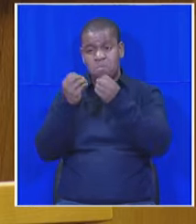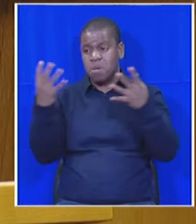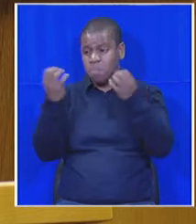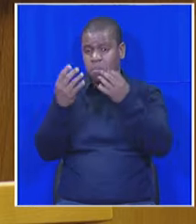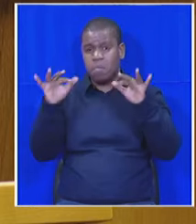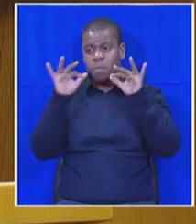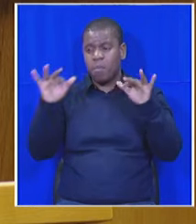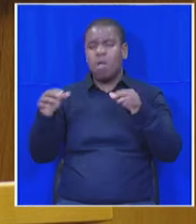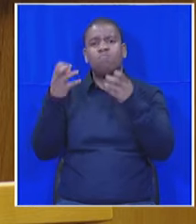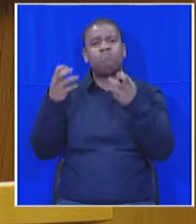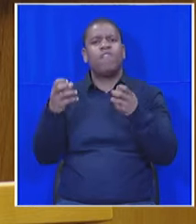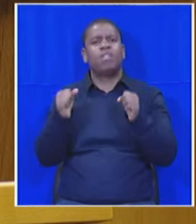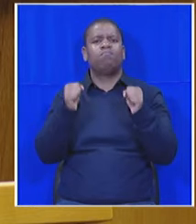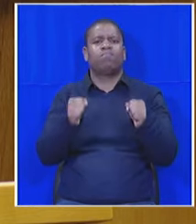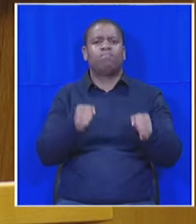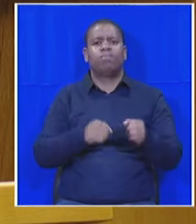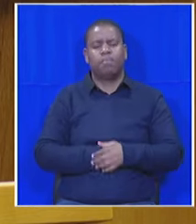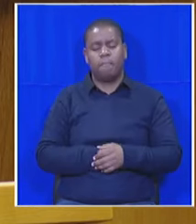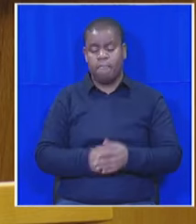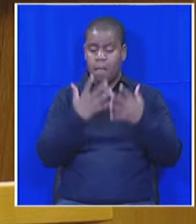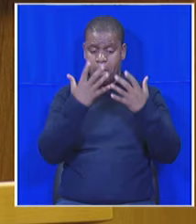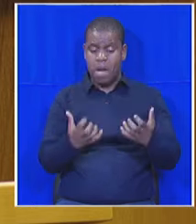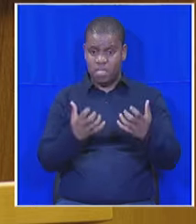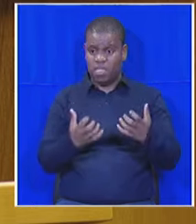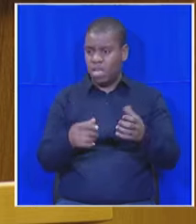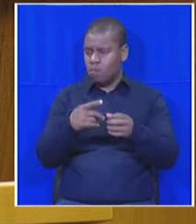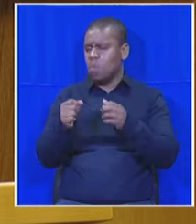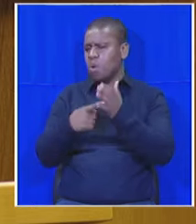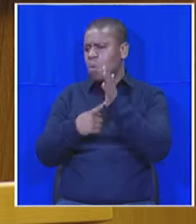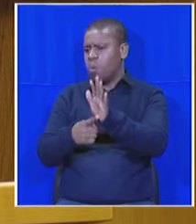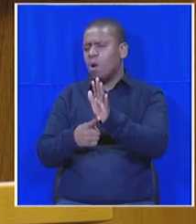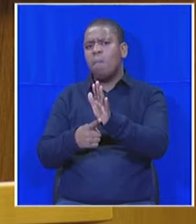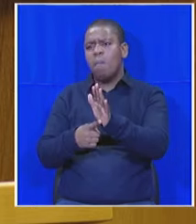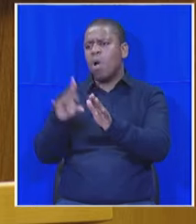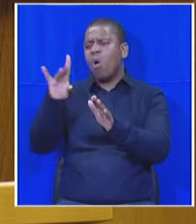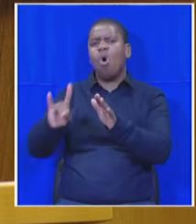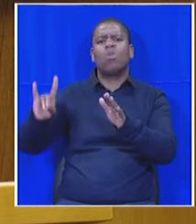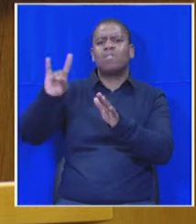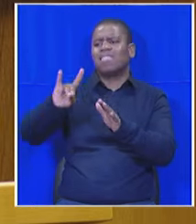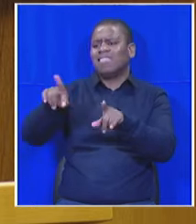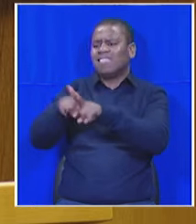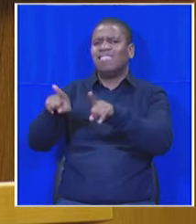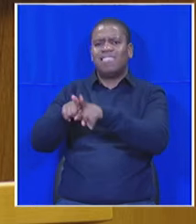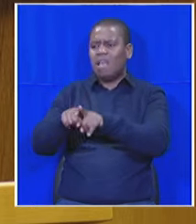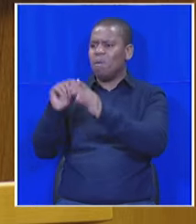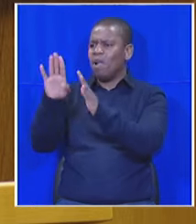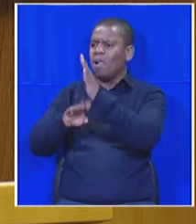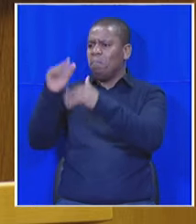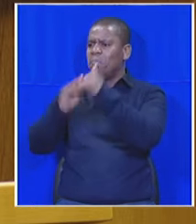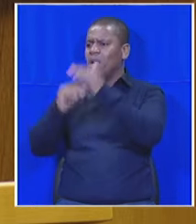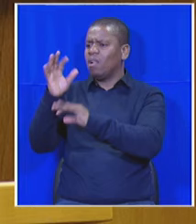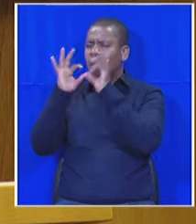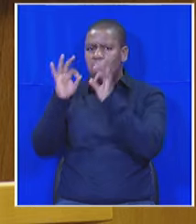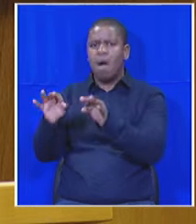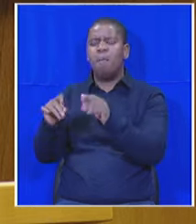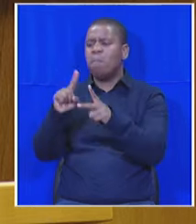in poverty, Minister. This budget does little to address the upgrading of hostels. This budget continues to allow provinces